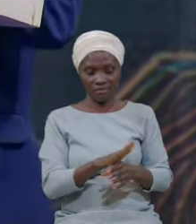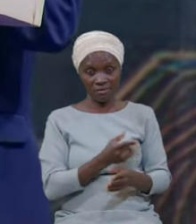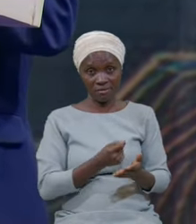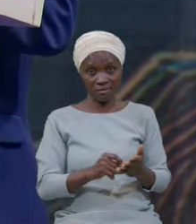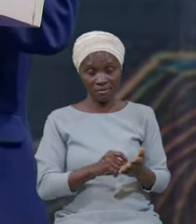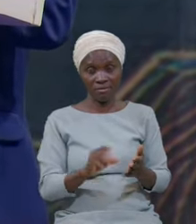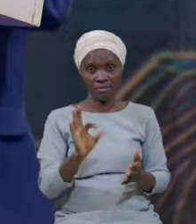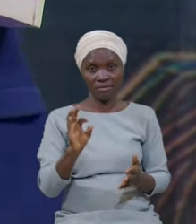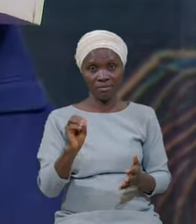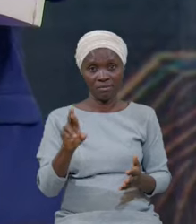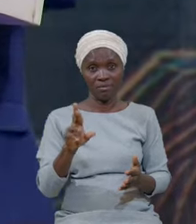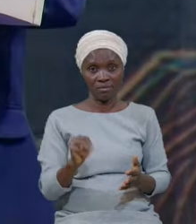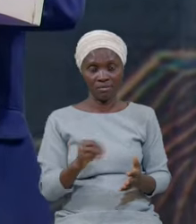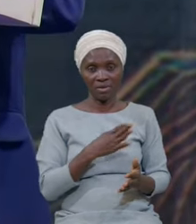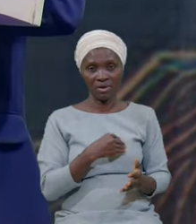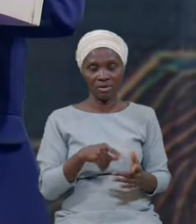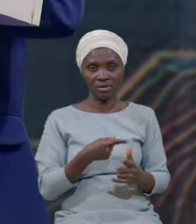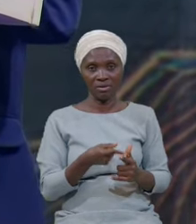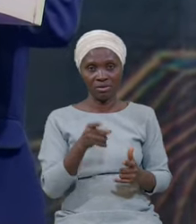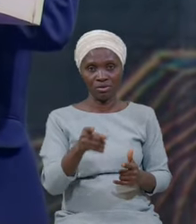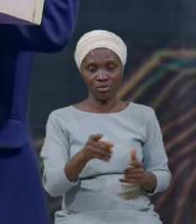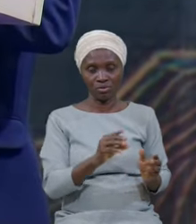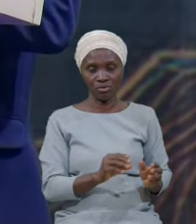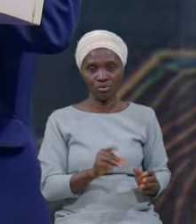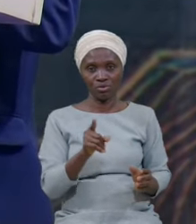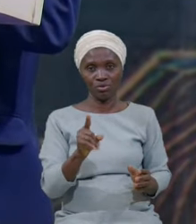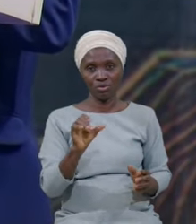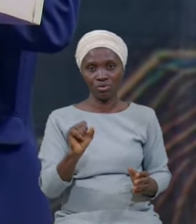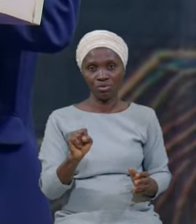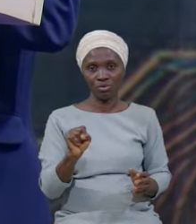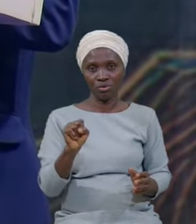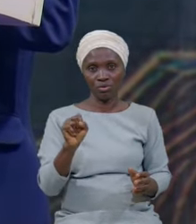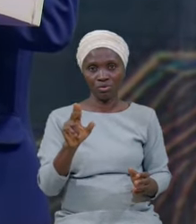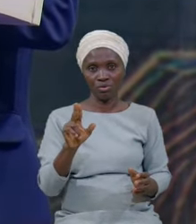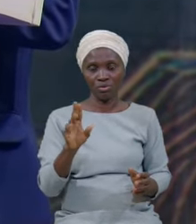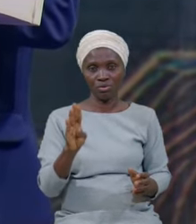from, you know, just submit it online.